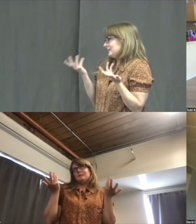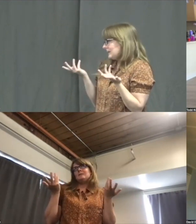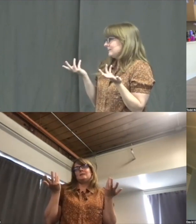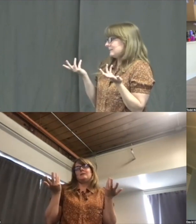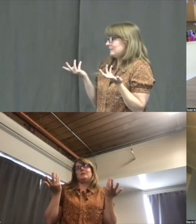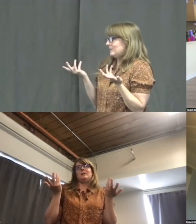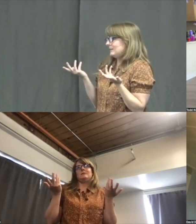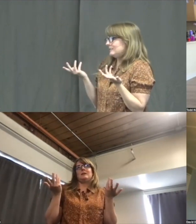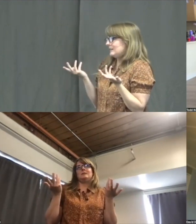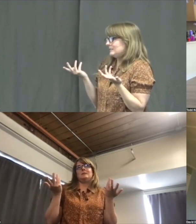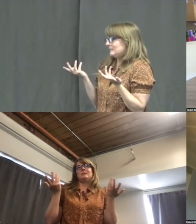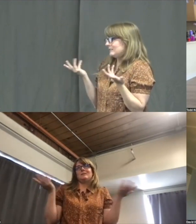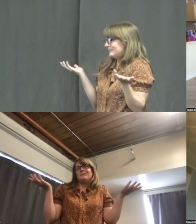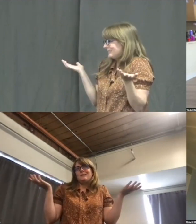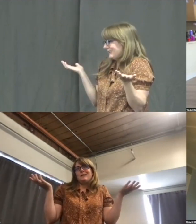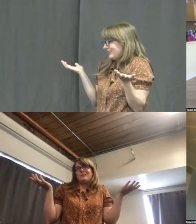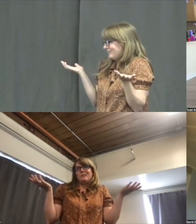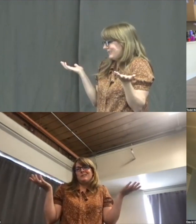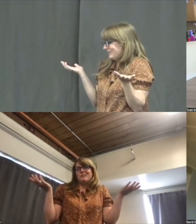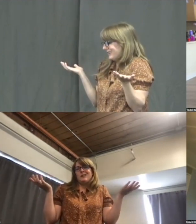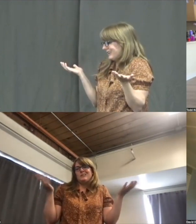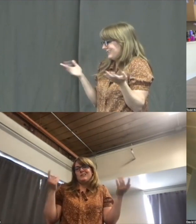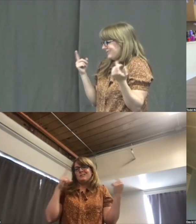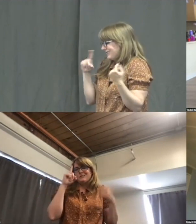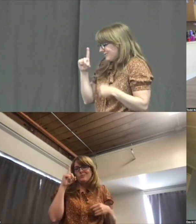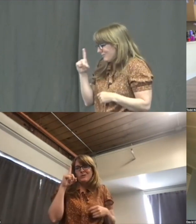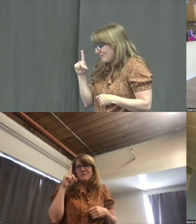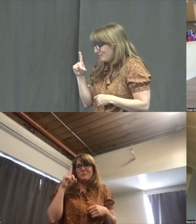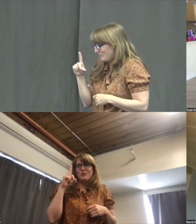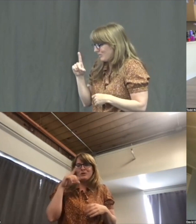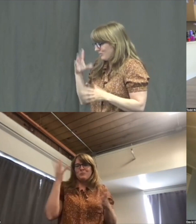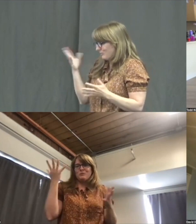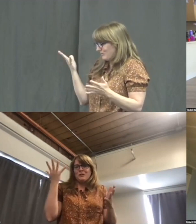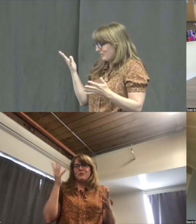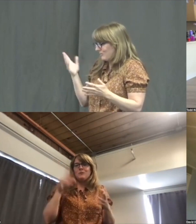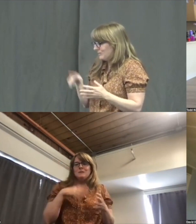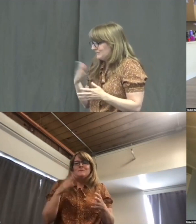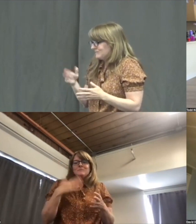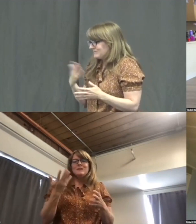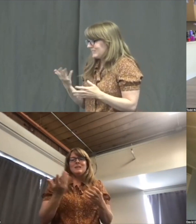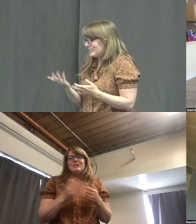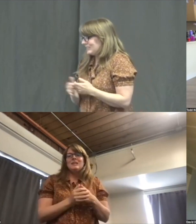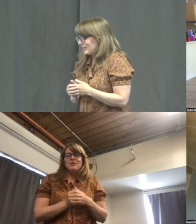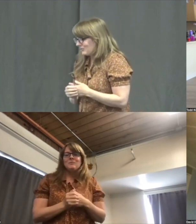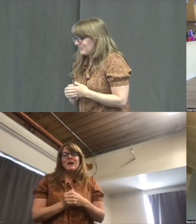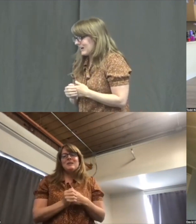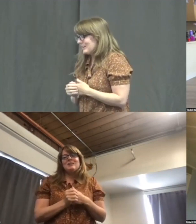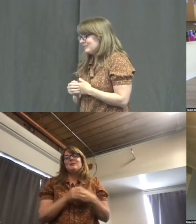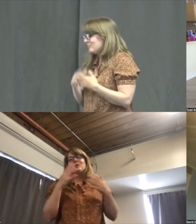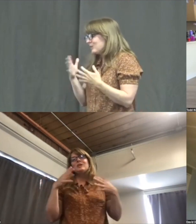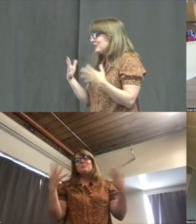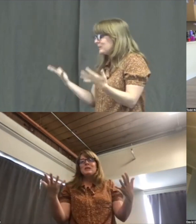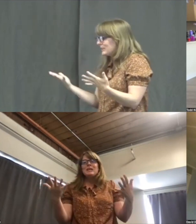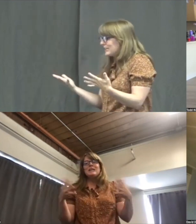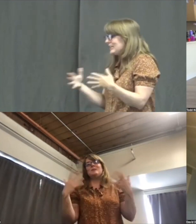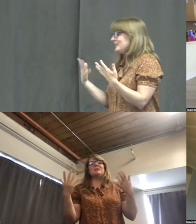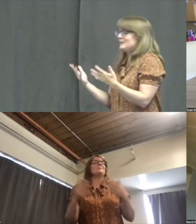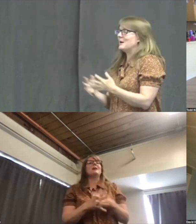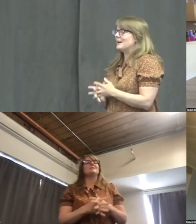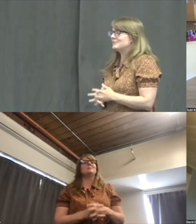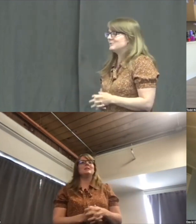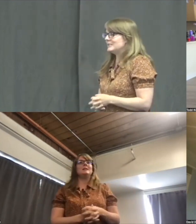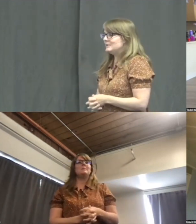make sense as a US scientist, because it's like we are taught, it takes one sperm. So, I mean, the more you put